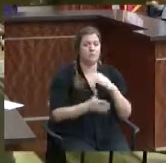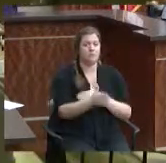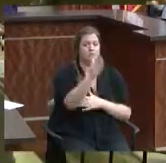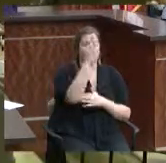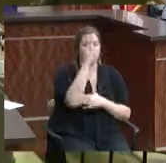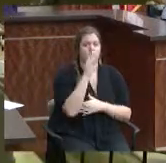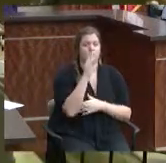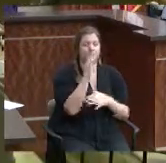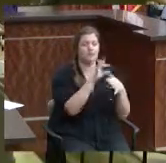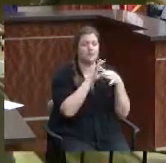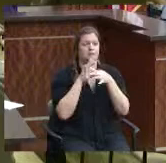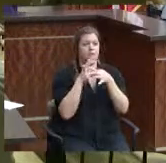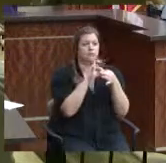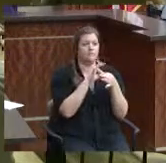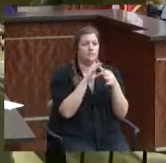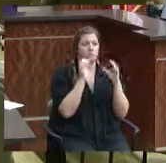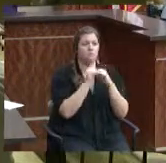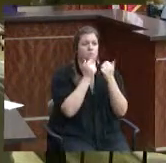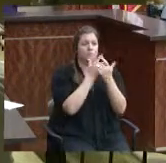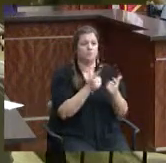to the